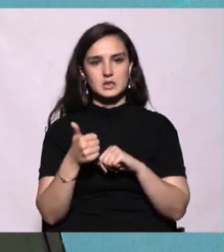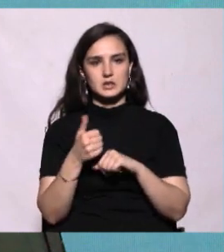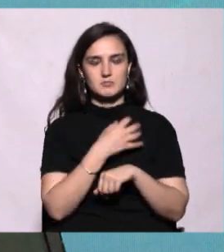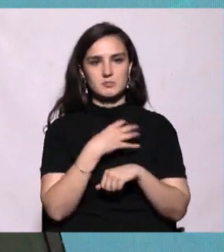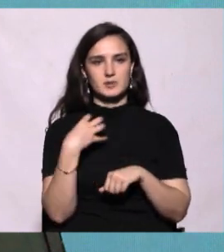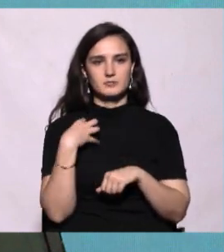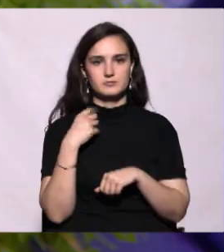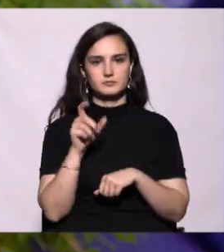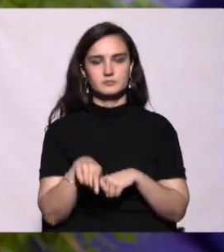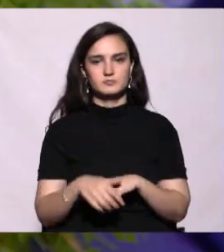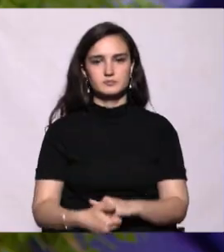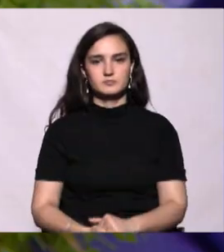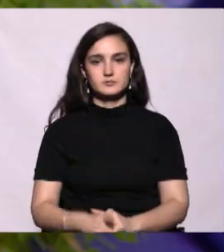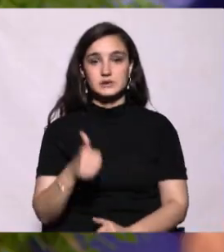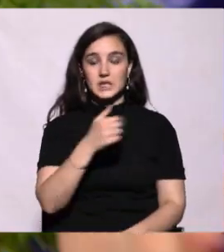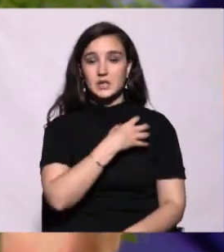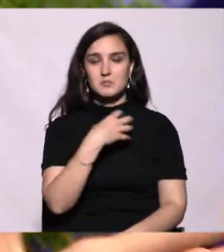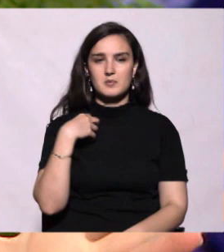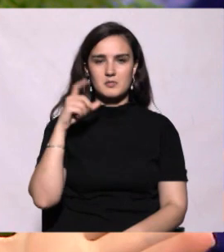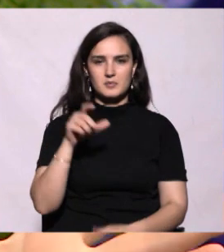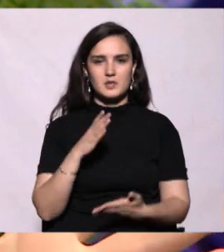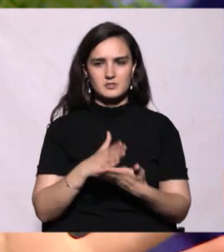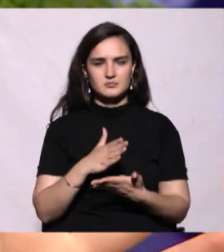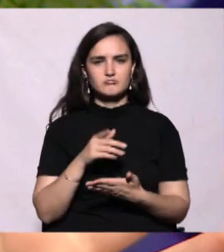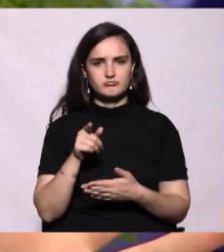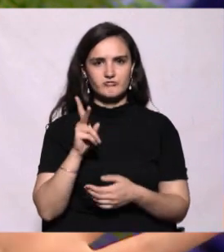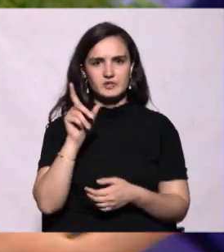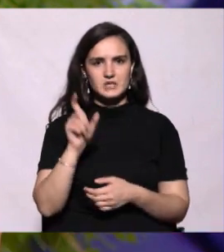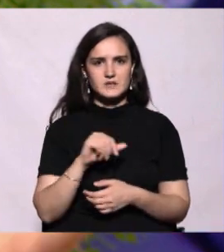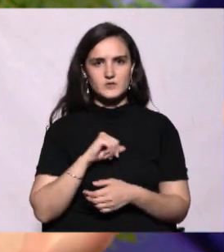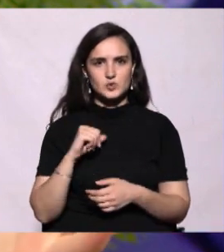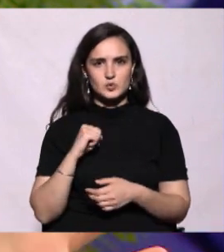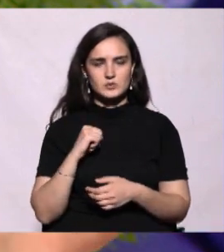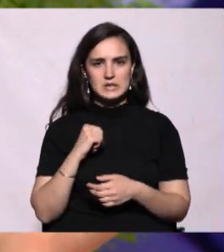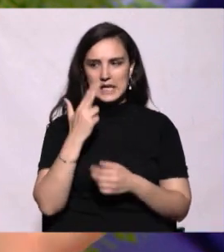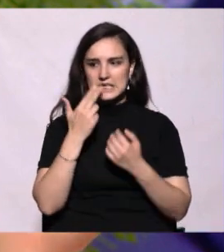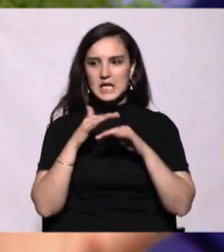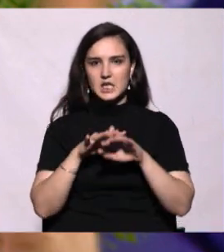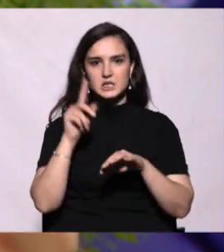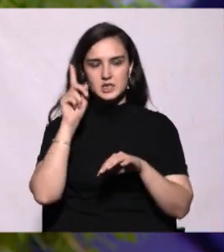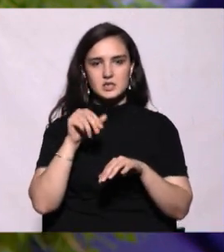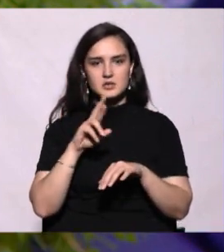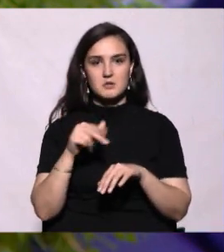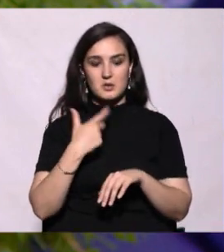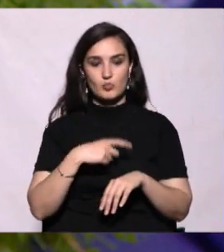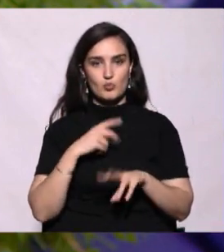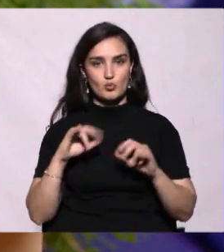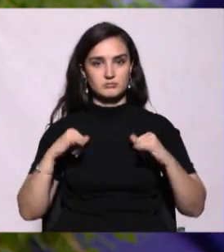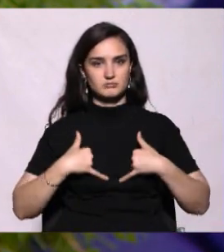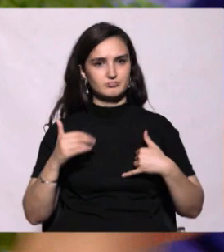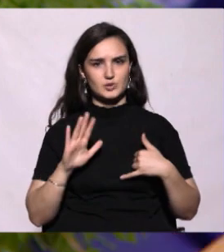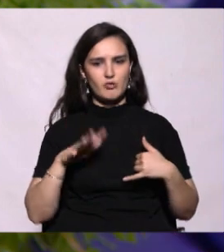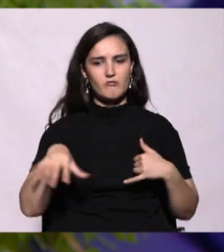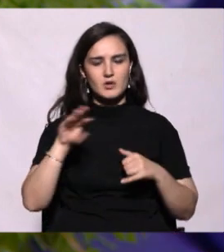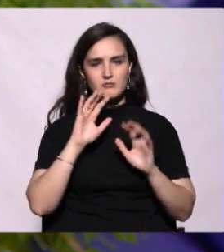king? A good king is a courageous person who lives with integrity and cares not only for himself, but